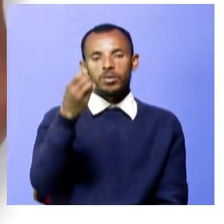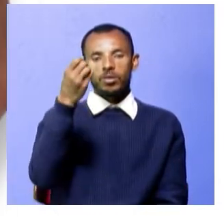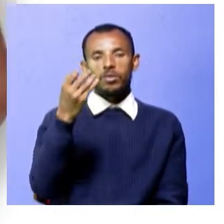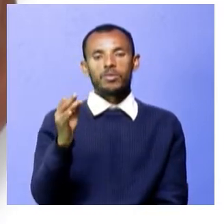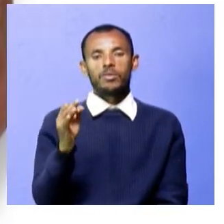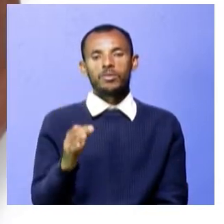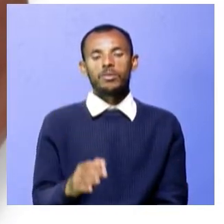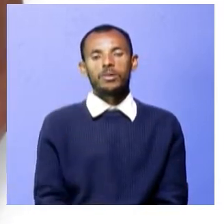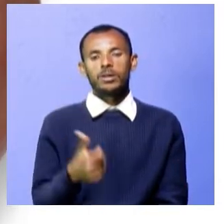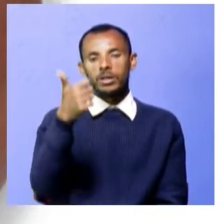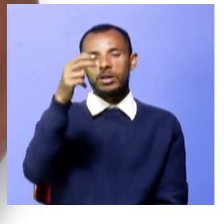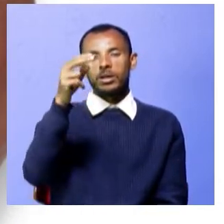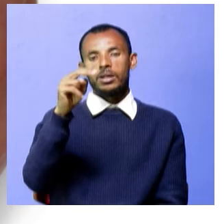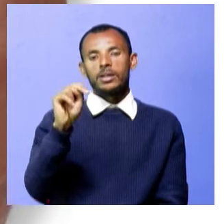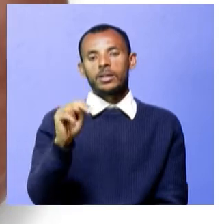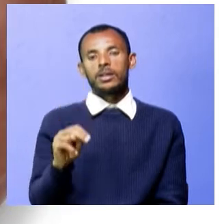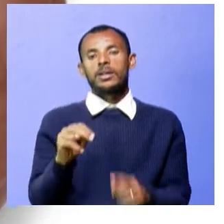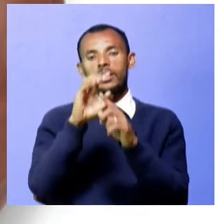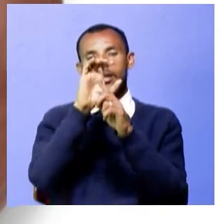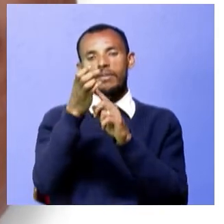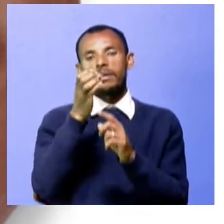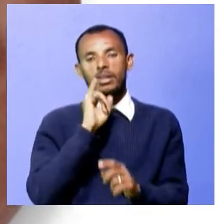of an event is